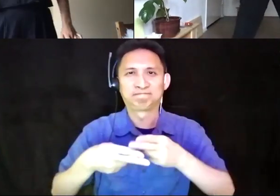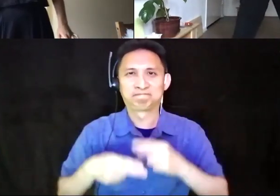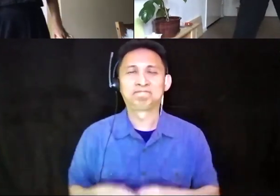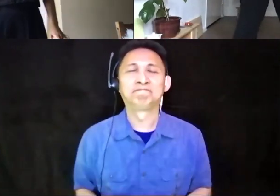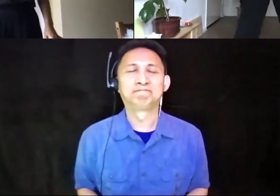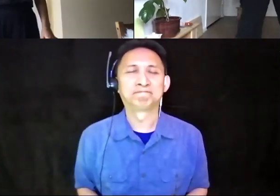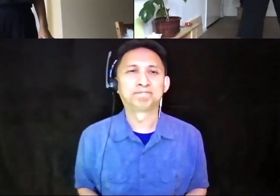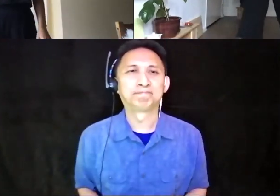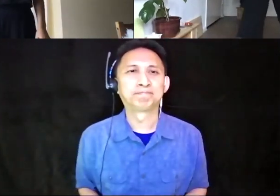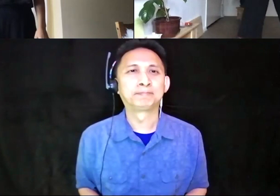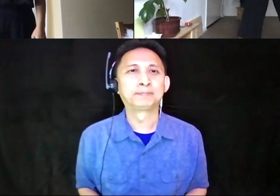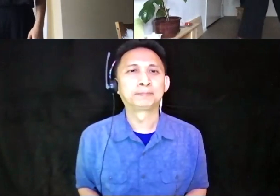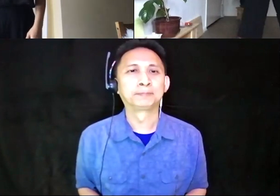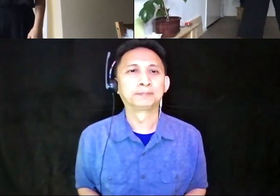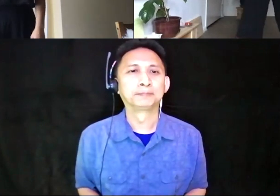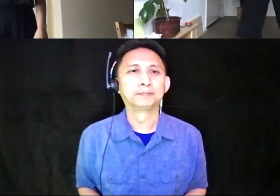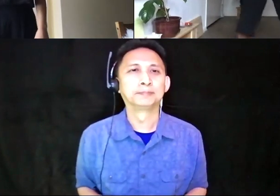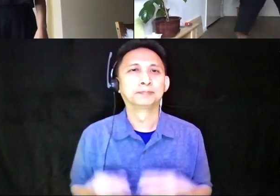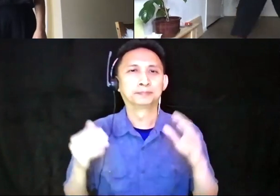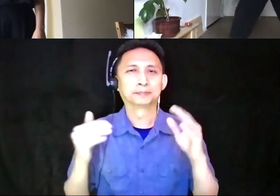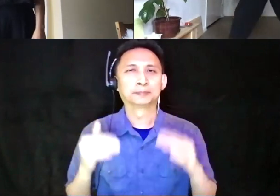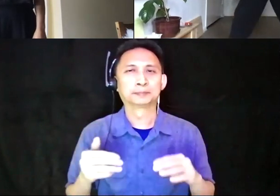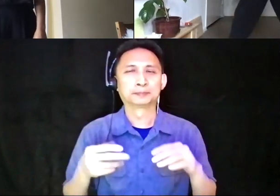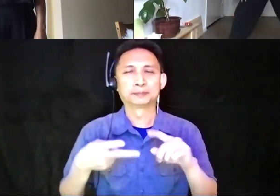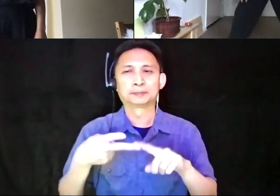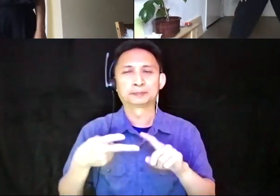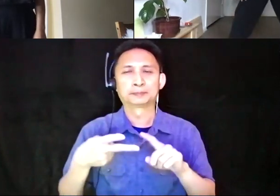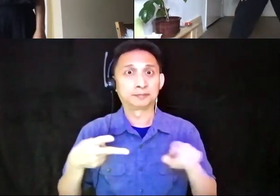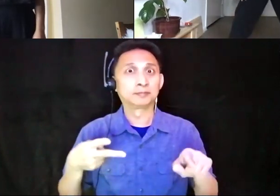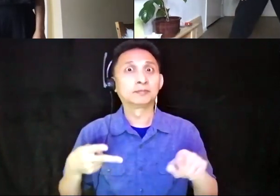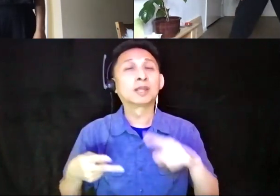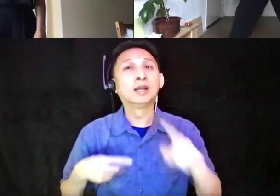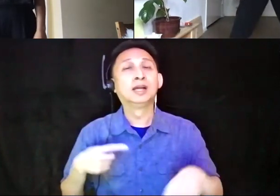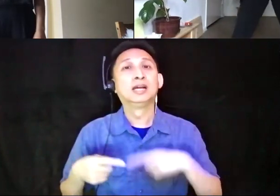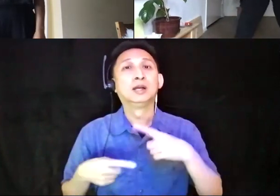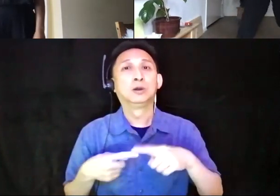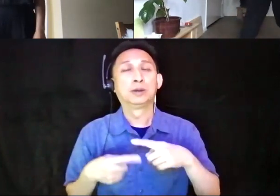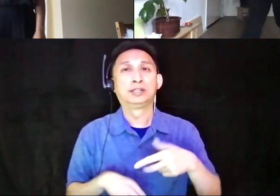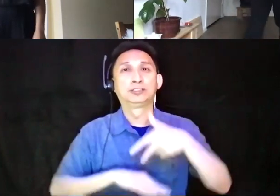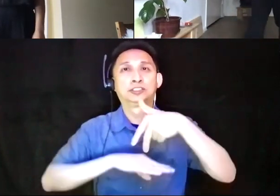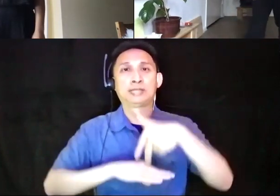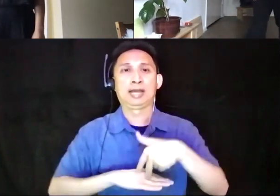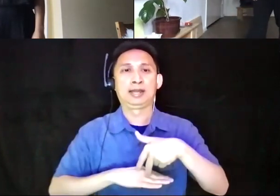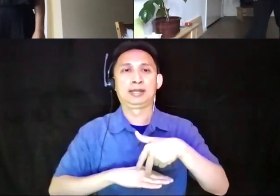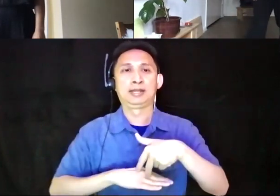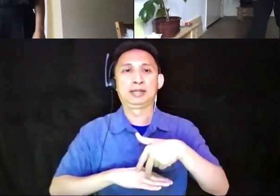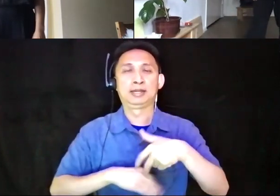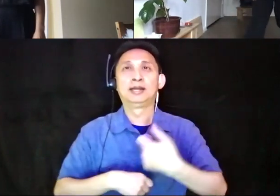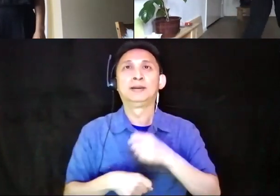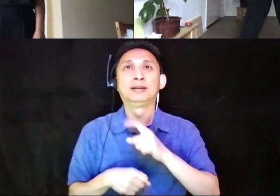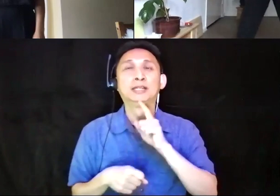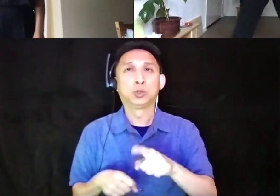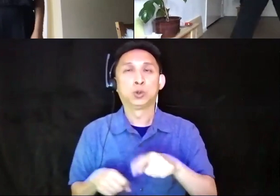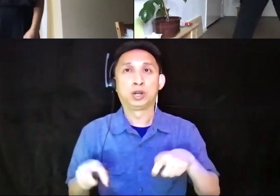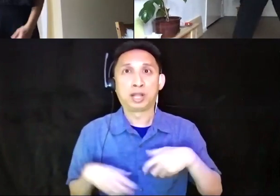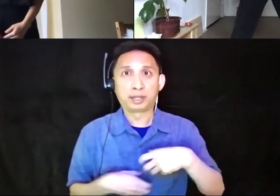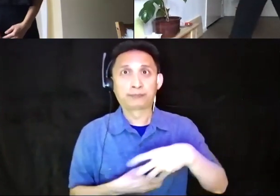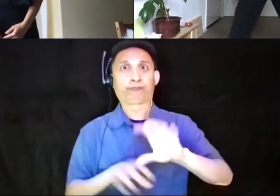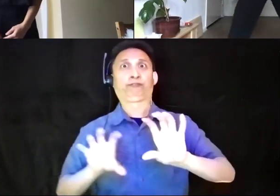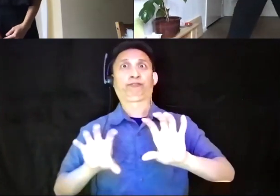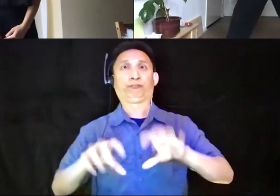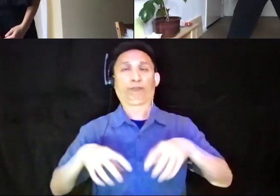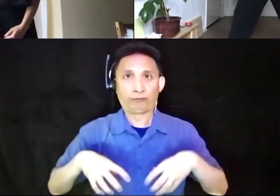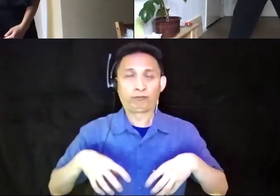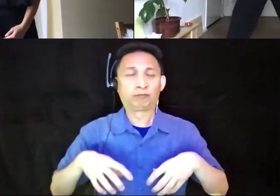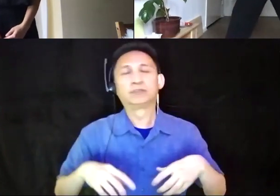And one thing that's very important when you're in your horse stance, make sure the knees don't come in or collapse.